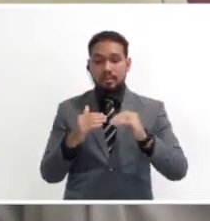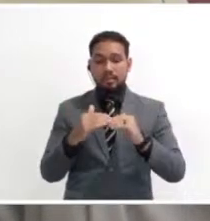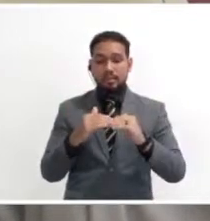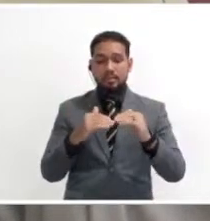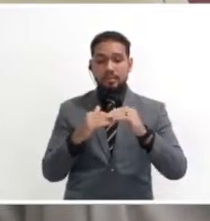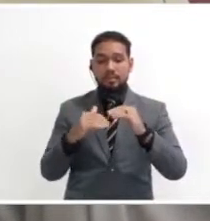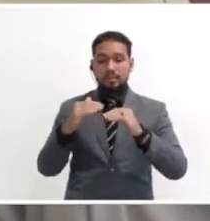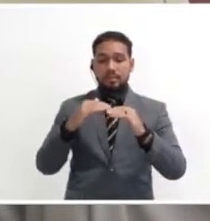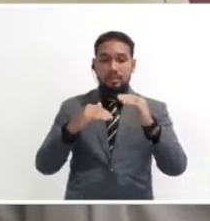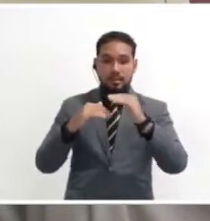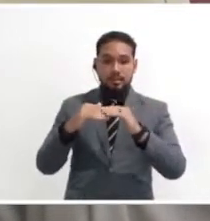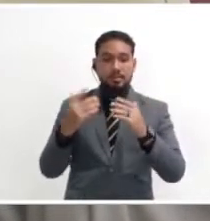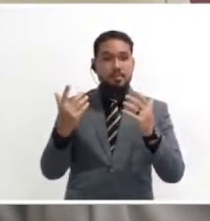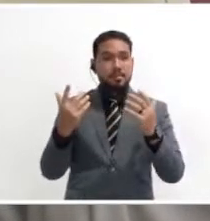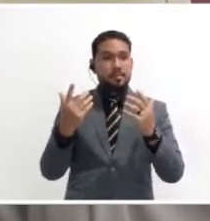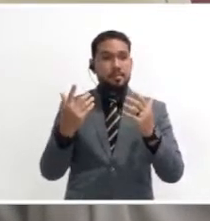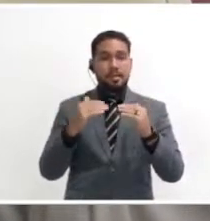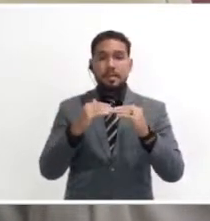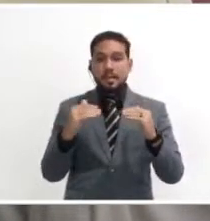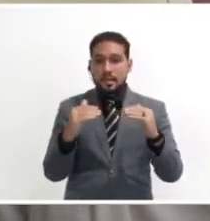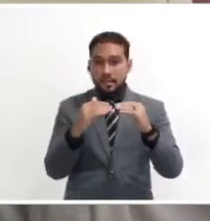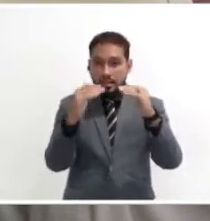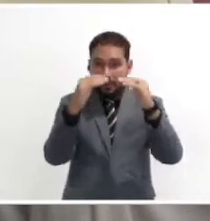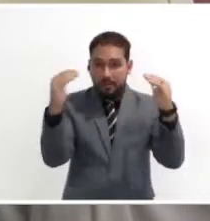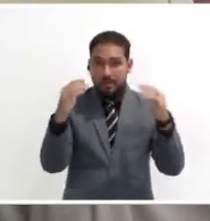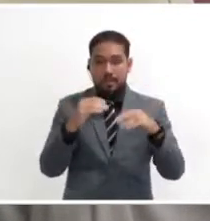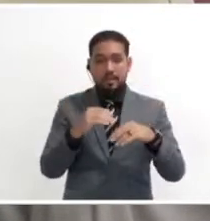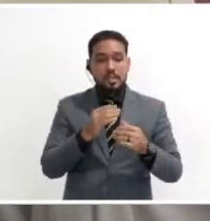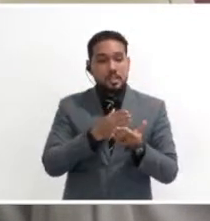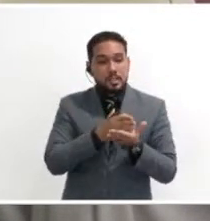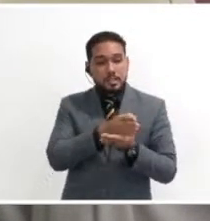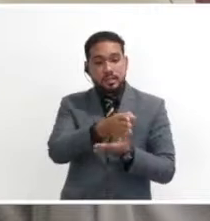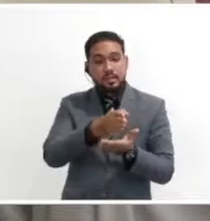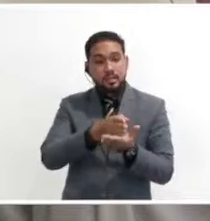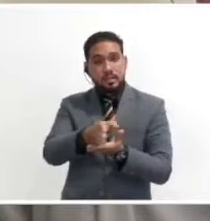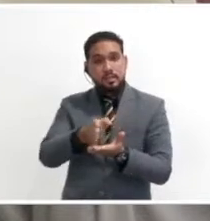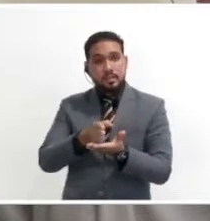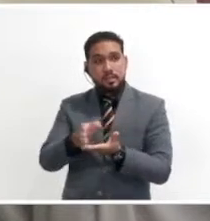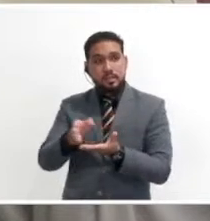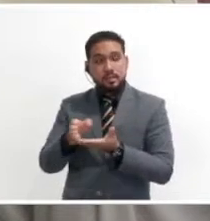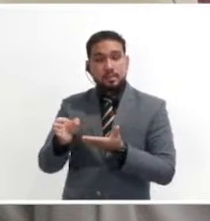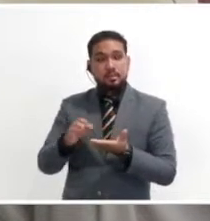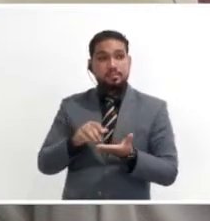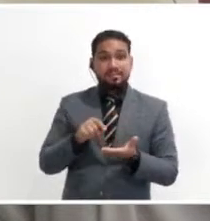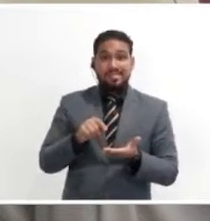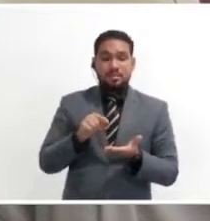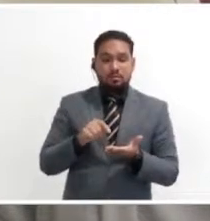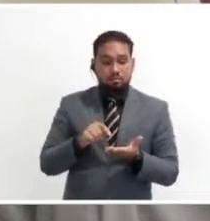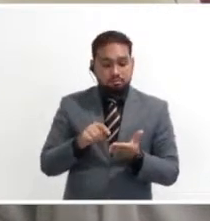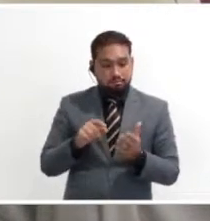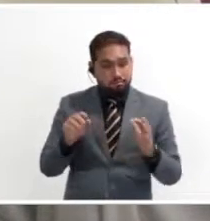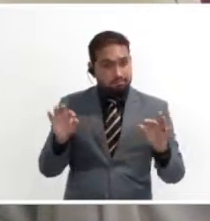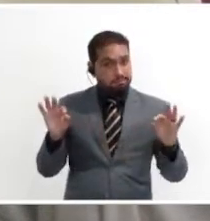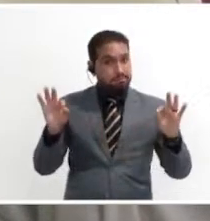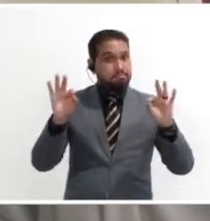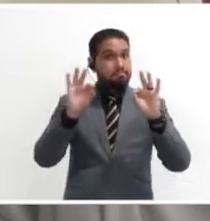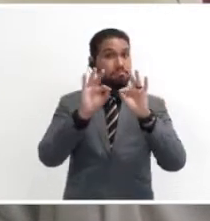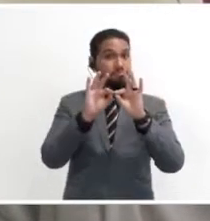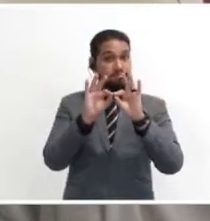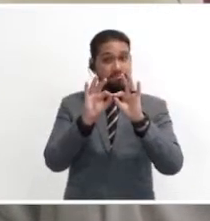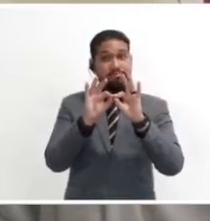layer. But again, this is a fundamental process, so I'm showing it again here on the bottom just so you get an